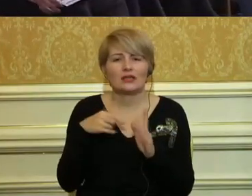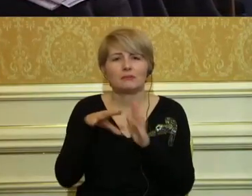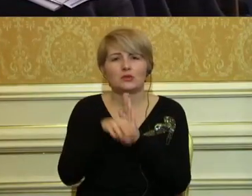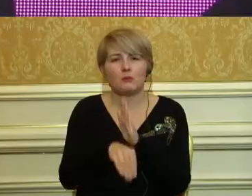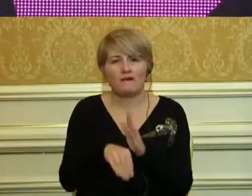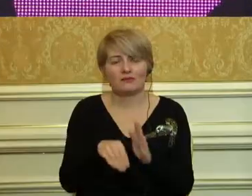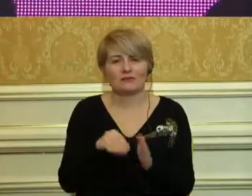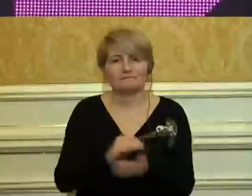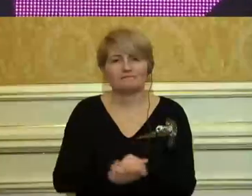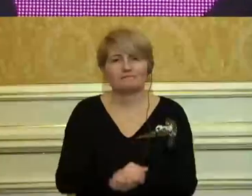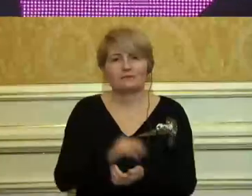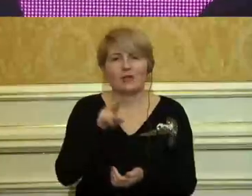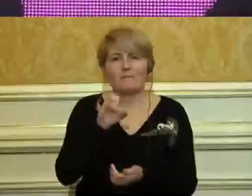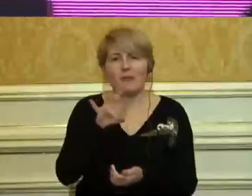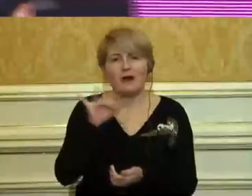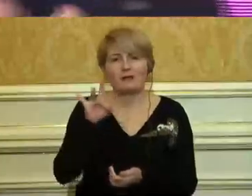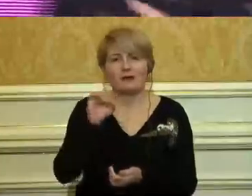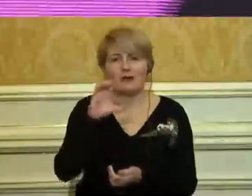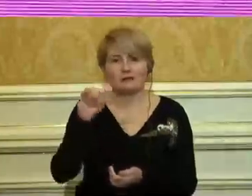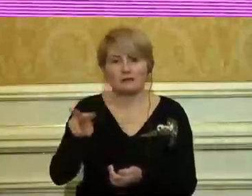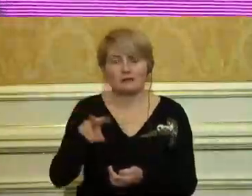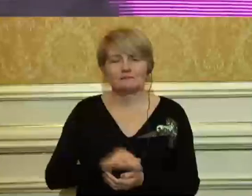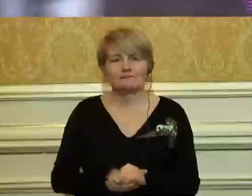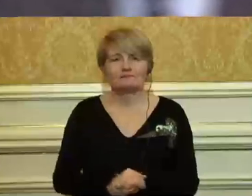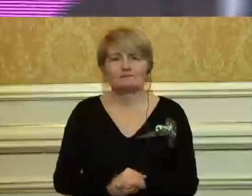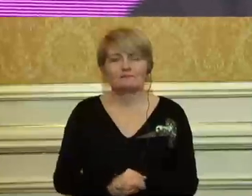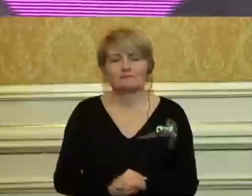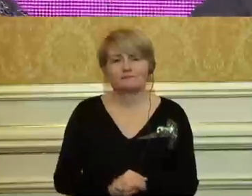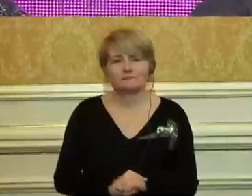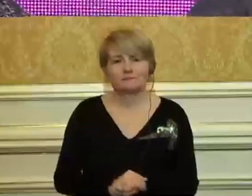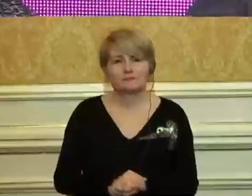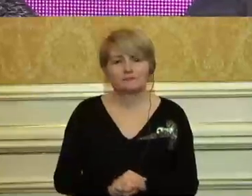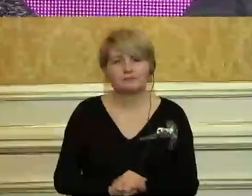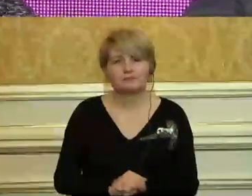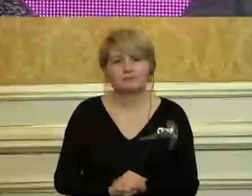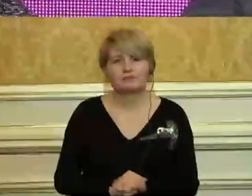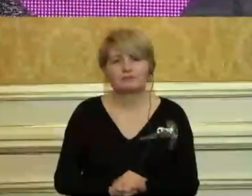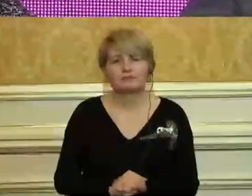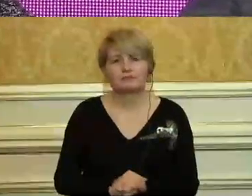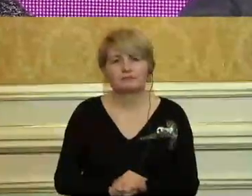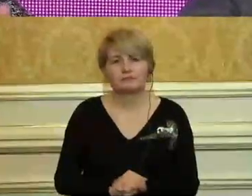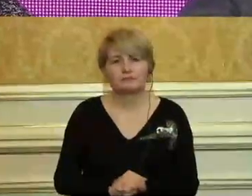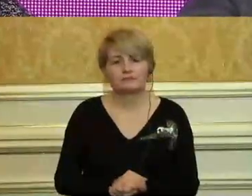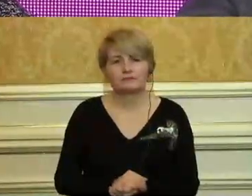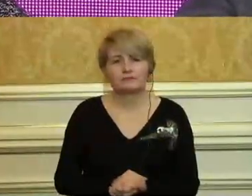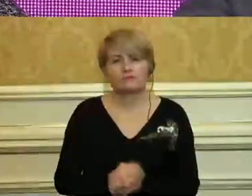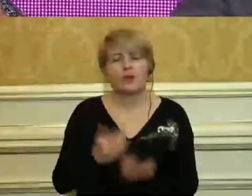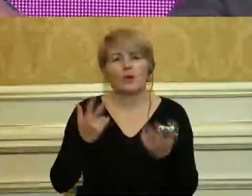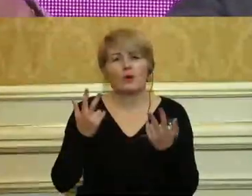want to add one more word from Russ, and then we're closing this session. It's based on fair